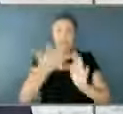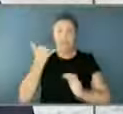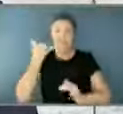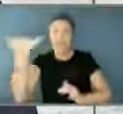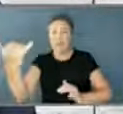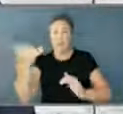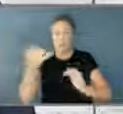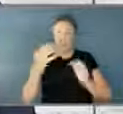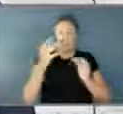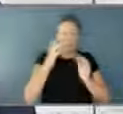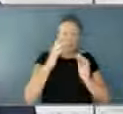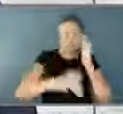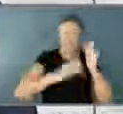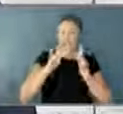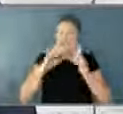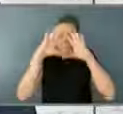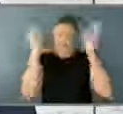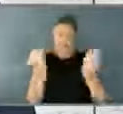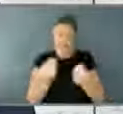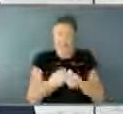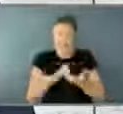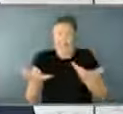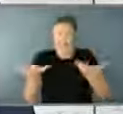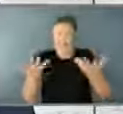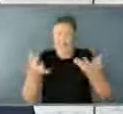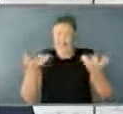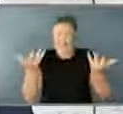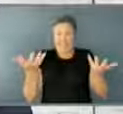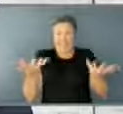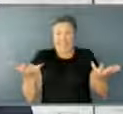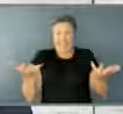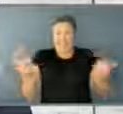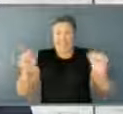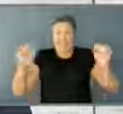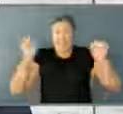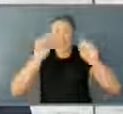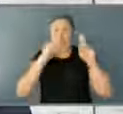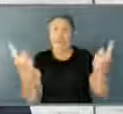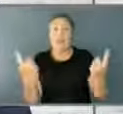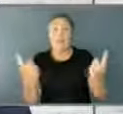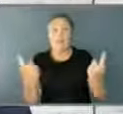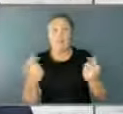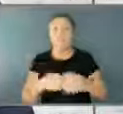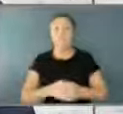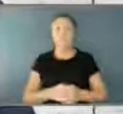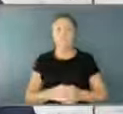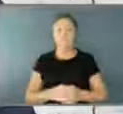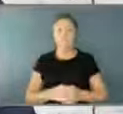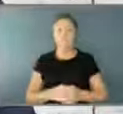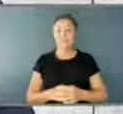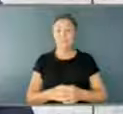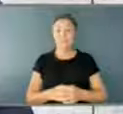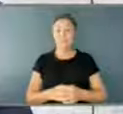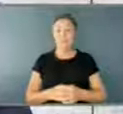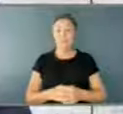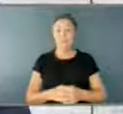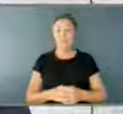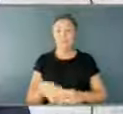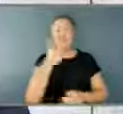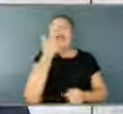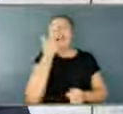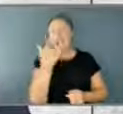to the loss of power. Residents have been evacuated in some WA communities, but fortunately there are so far